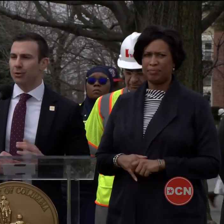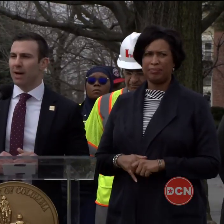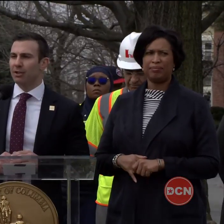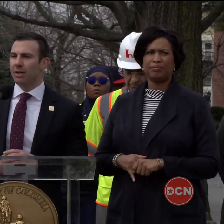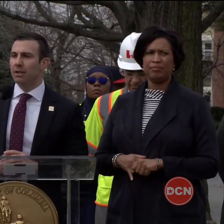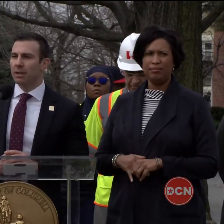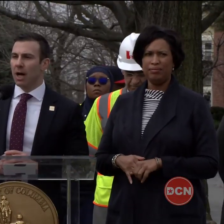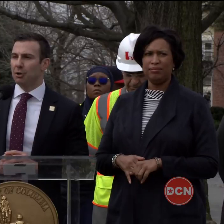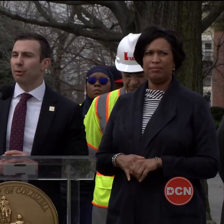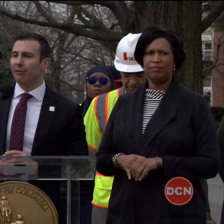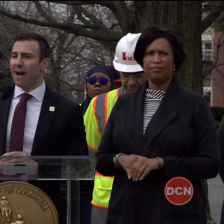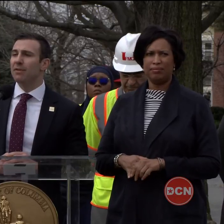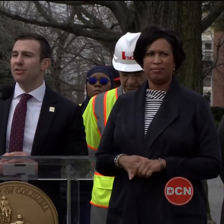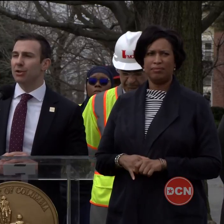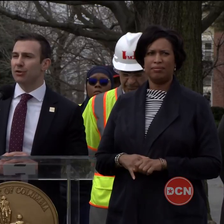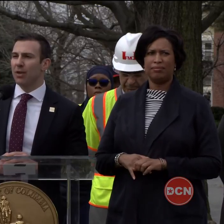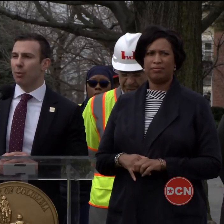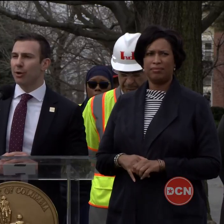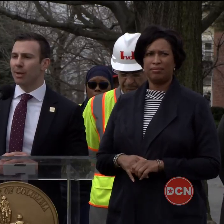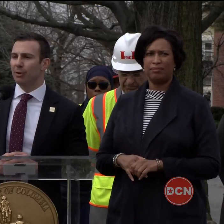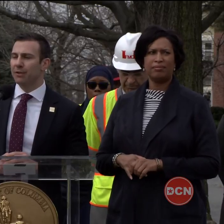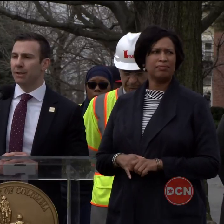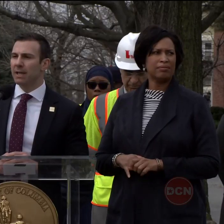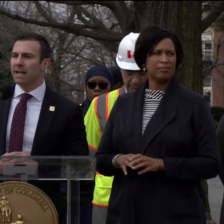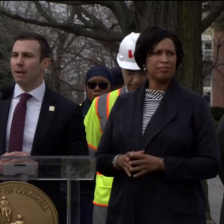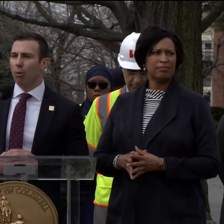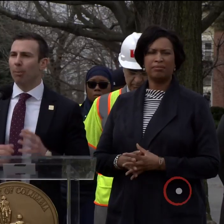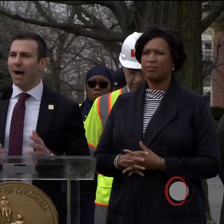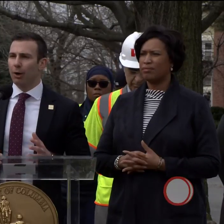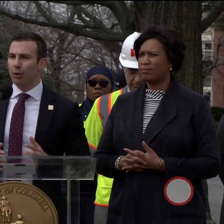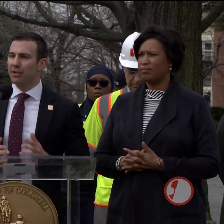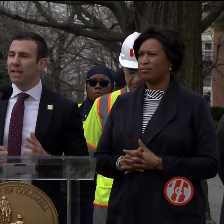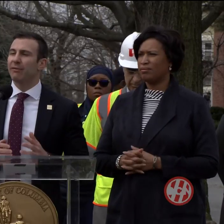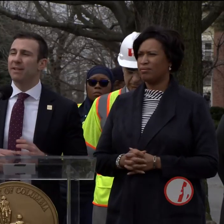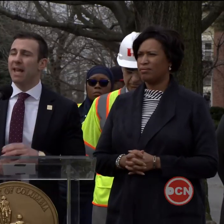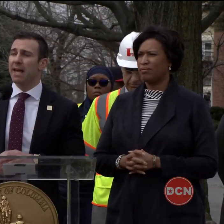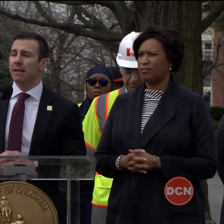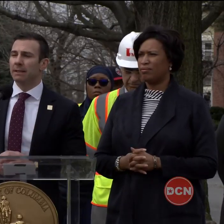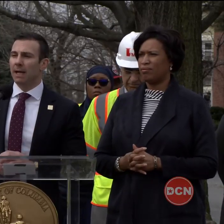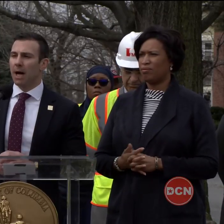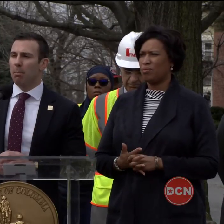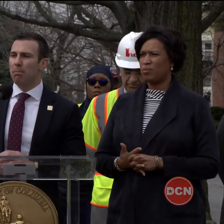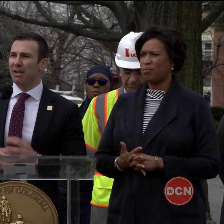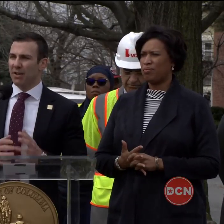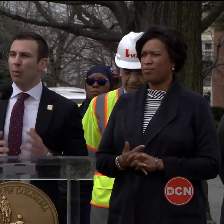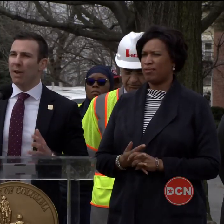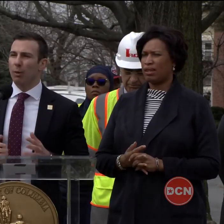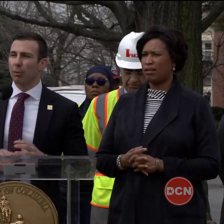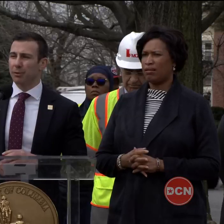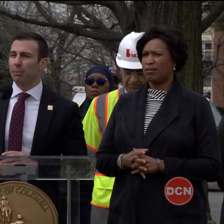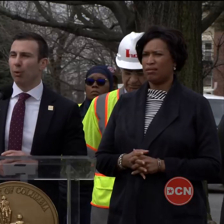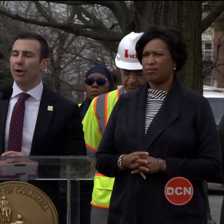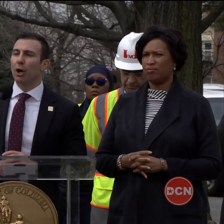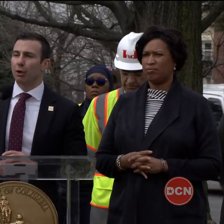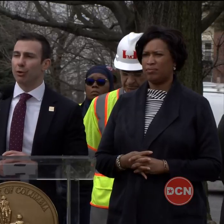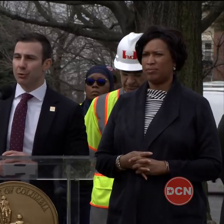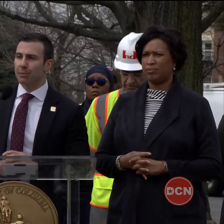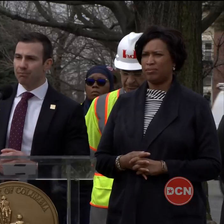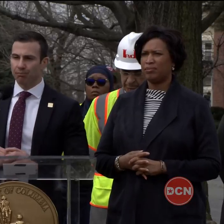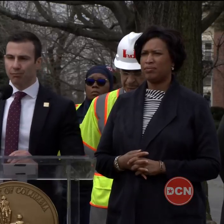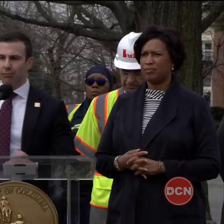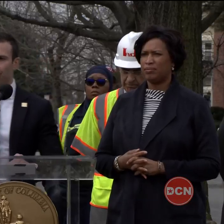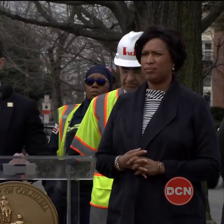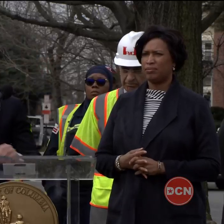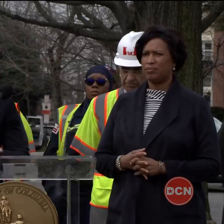the mayor's direction to refine this year so that we are able to hit more potholes in a given day based on the way that we're deploying our